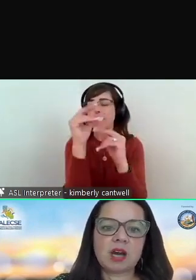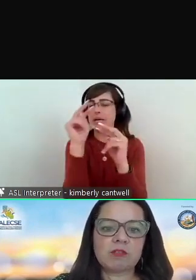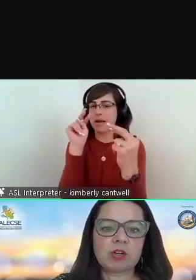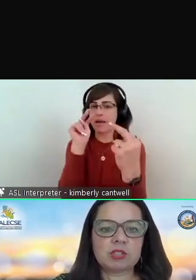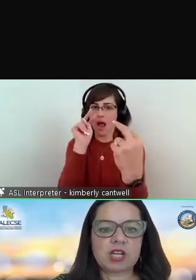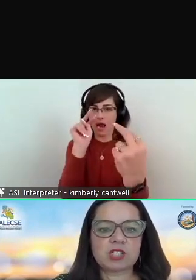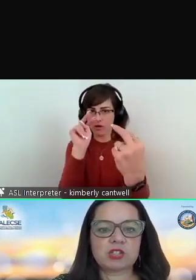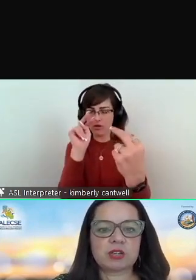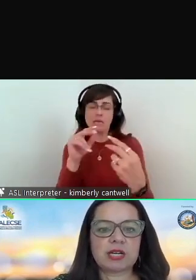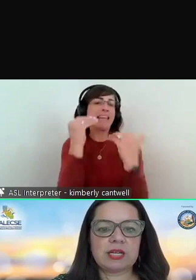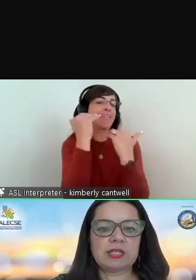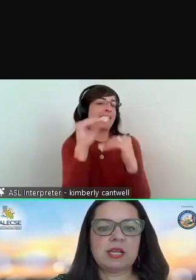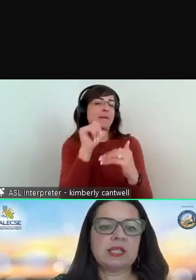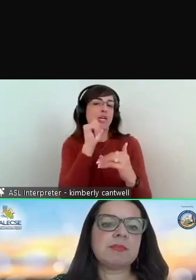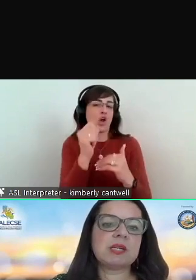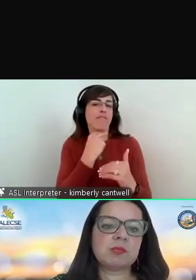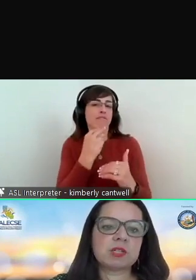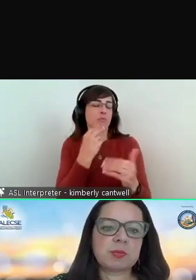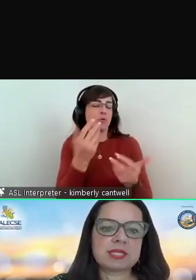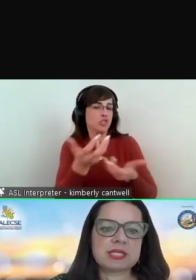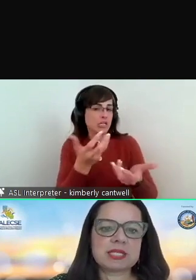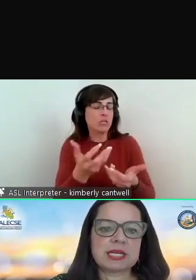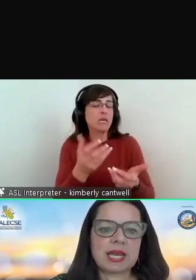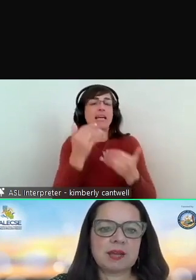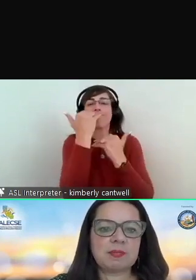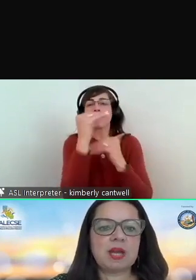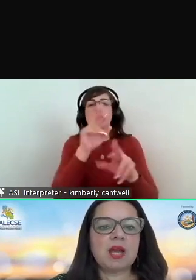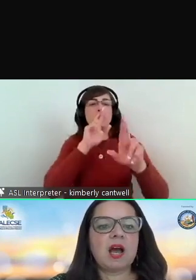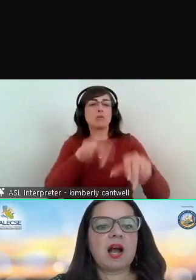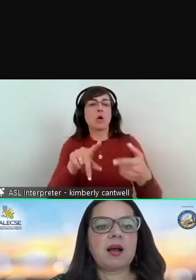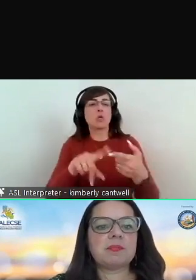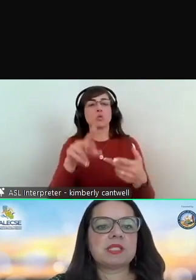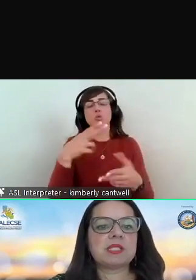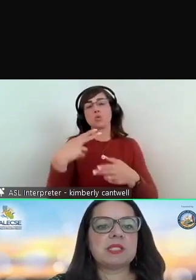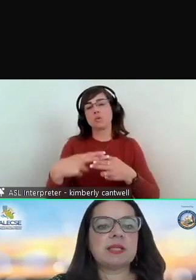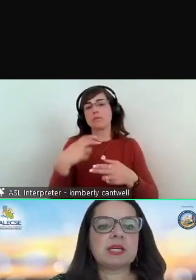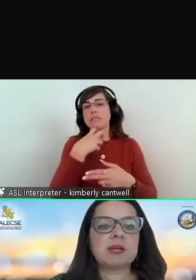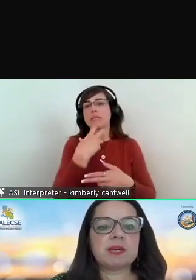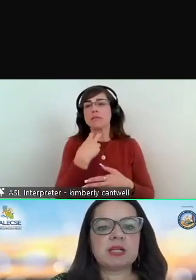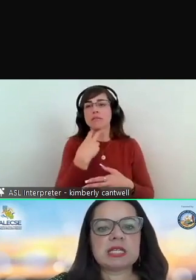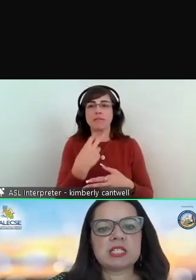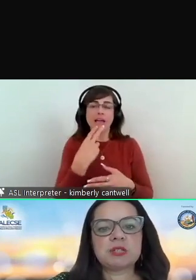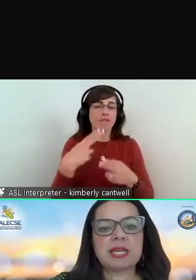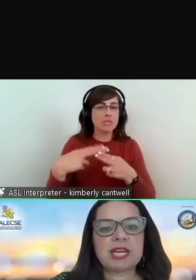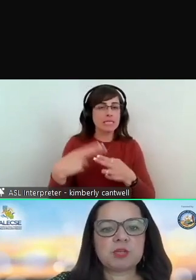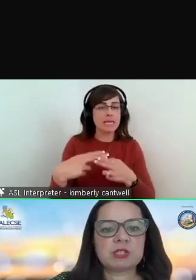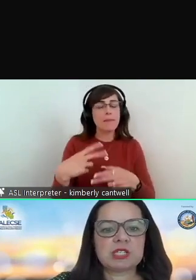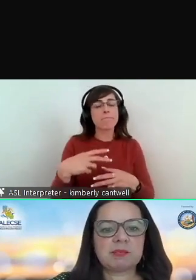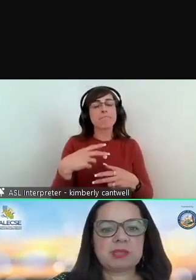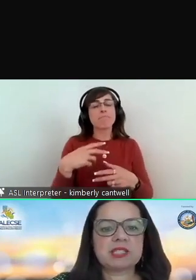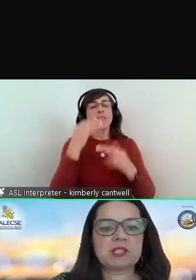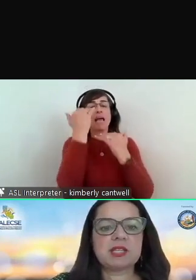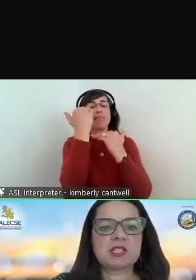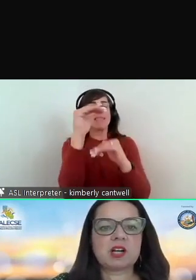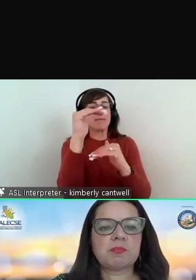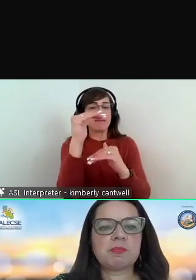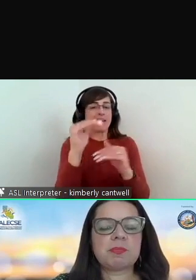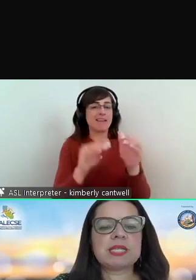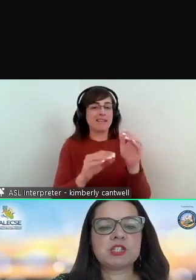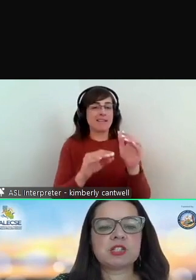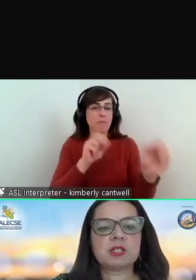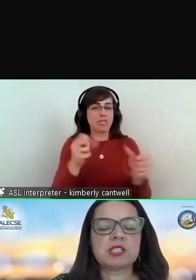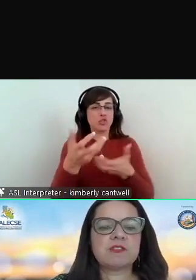limited nonverbal gesturing, limited response to name, limited ability to engage in pretend play. So these